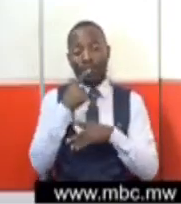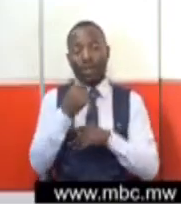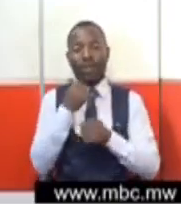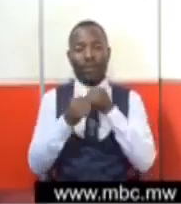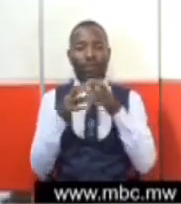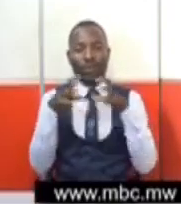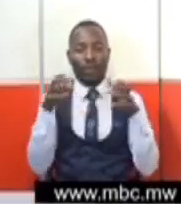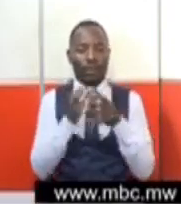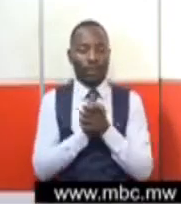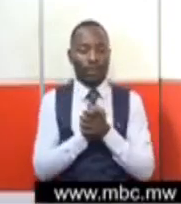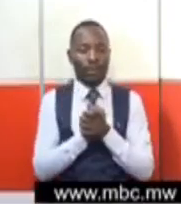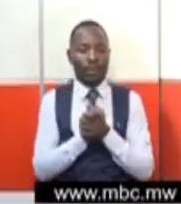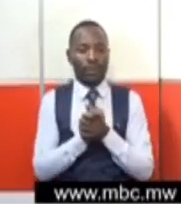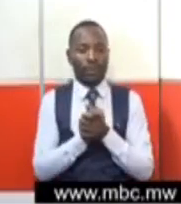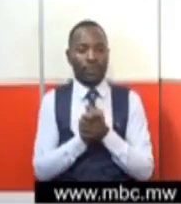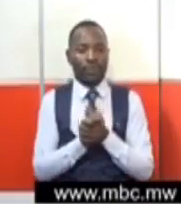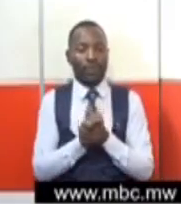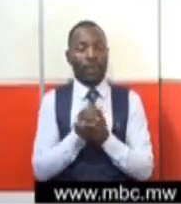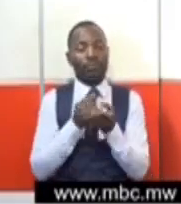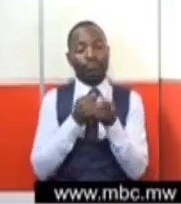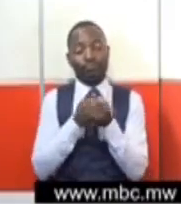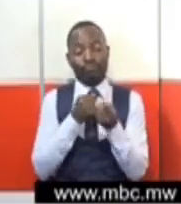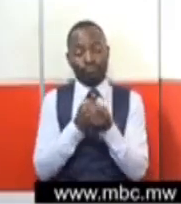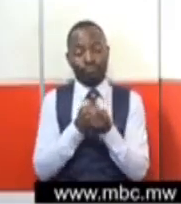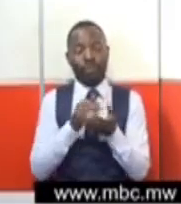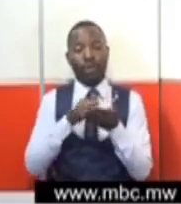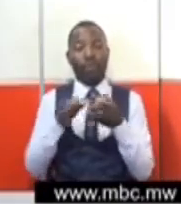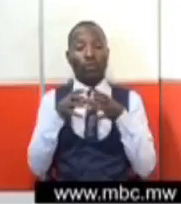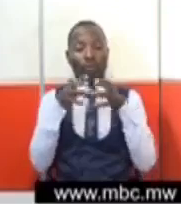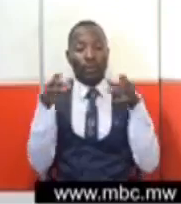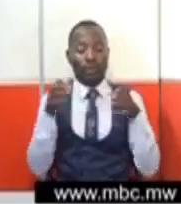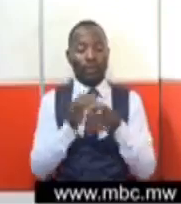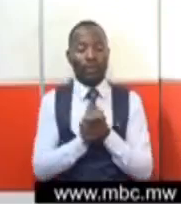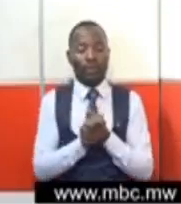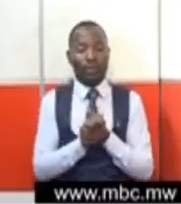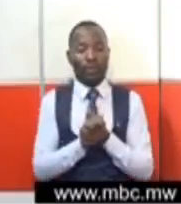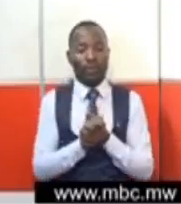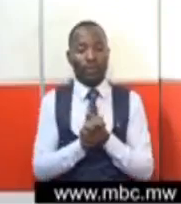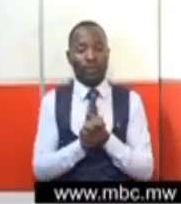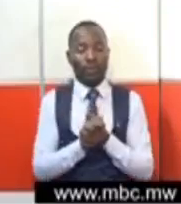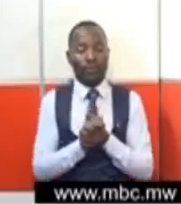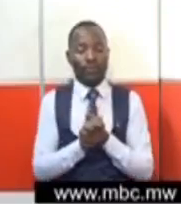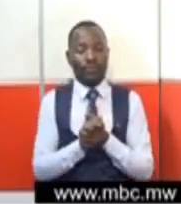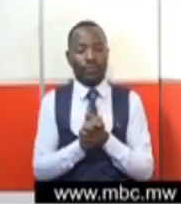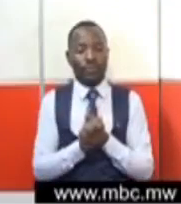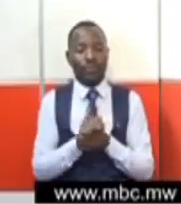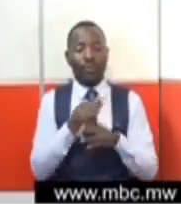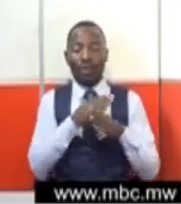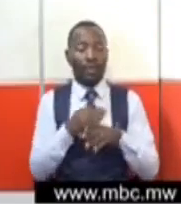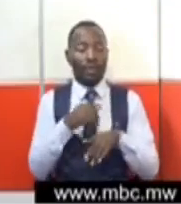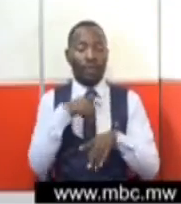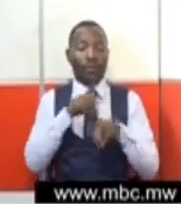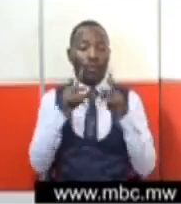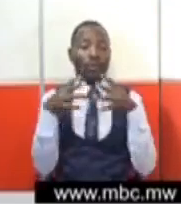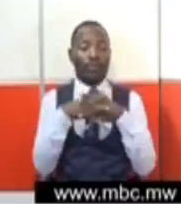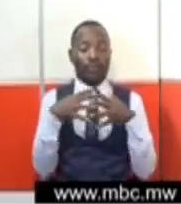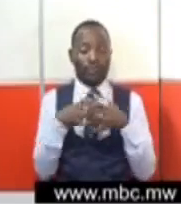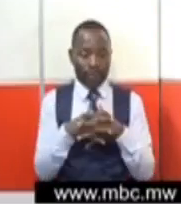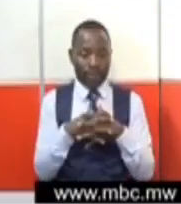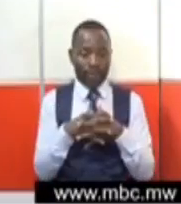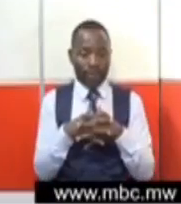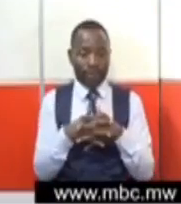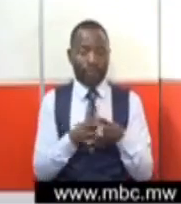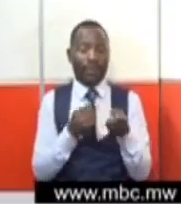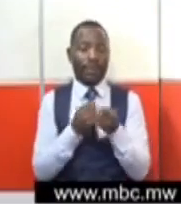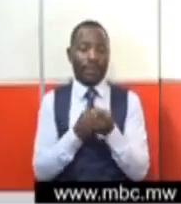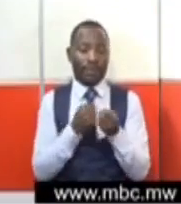stimulates the economy more broadly. So in addition to protecting livelihoods, it also has a way of